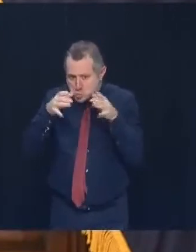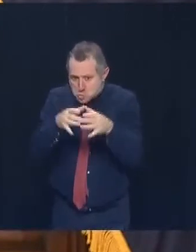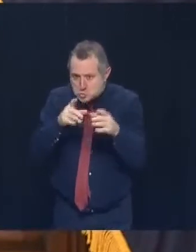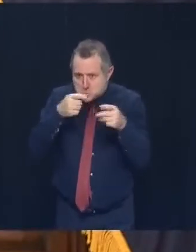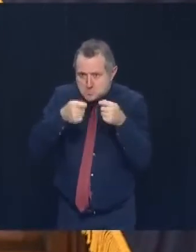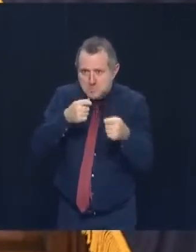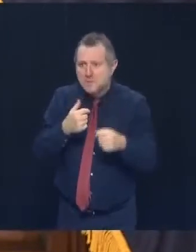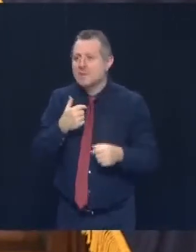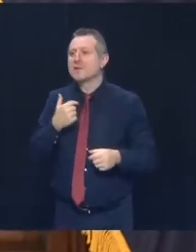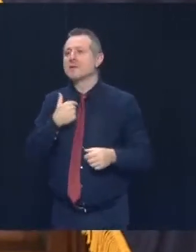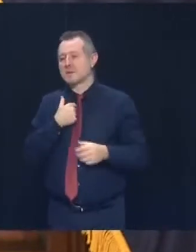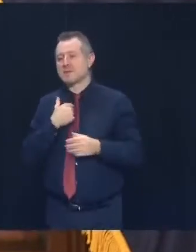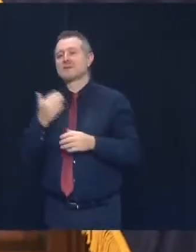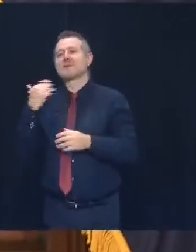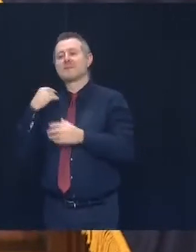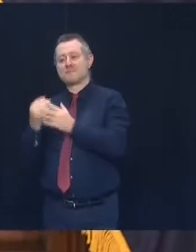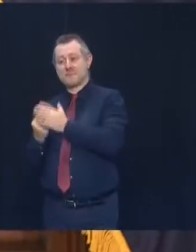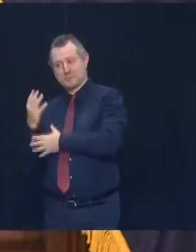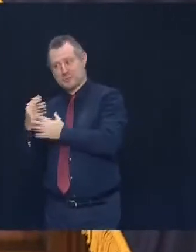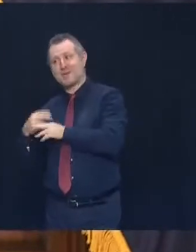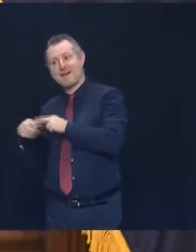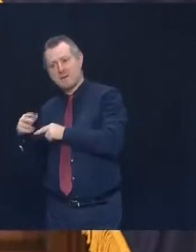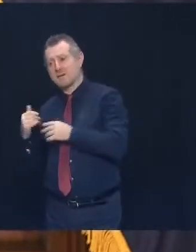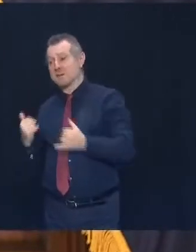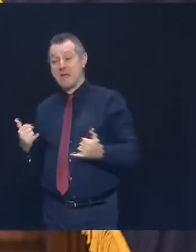But there are counties that we have not yet